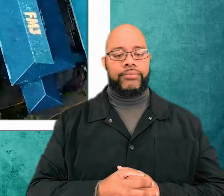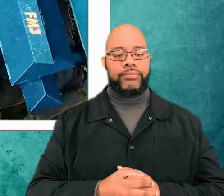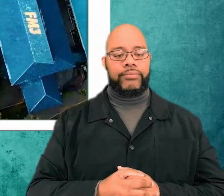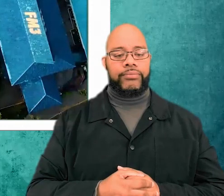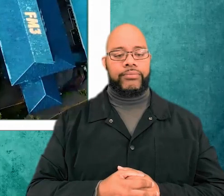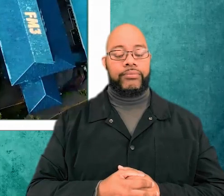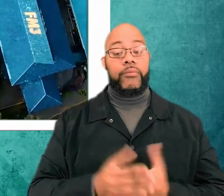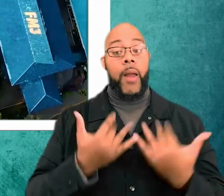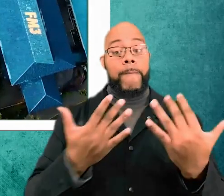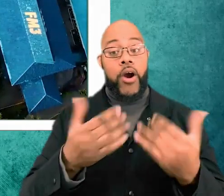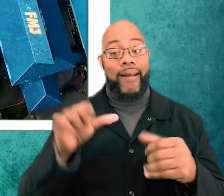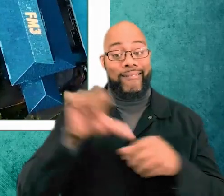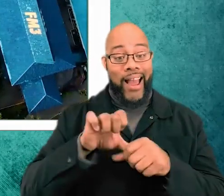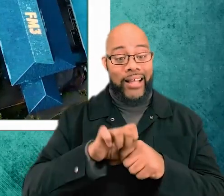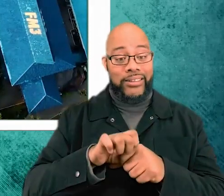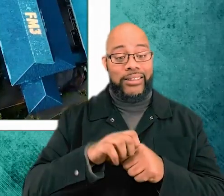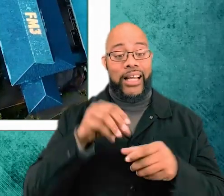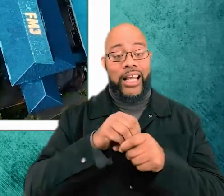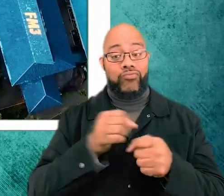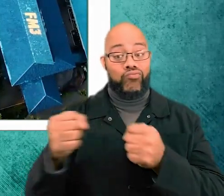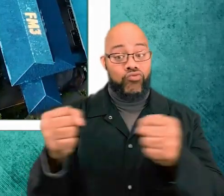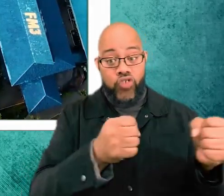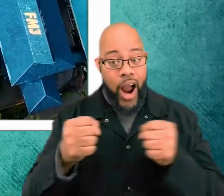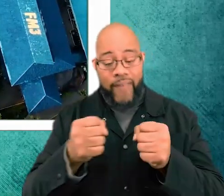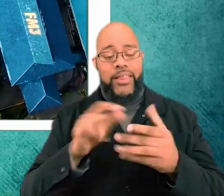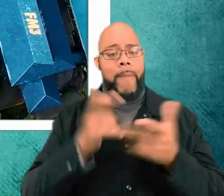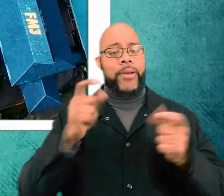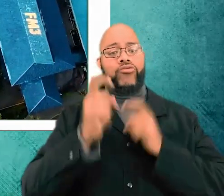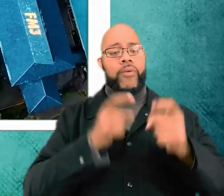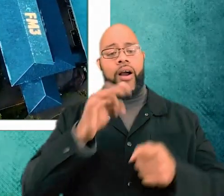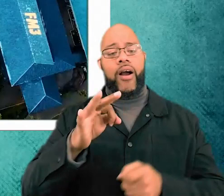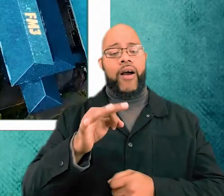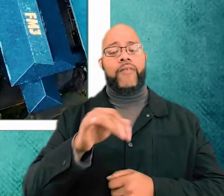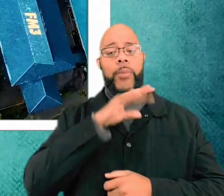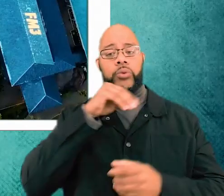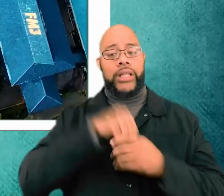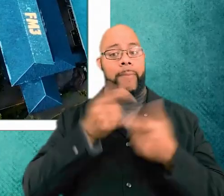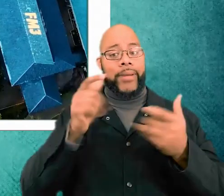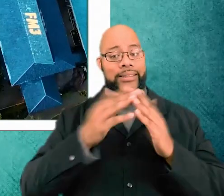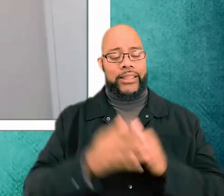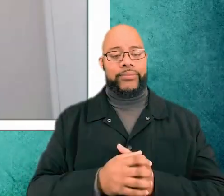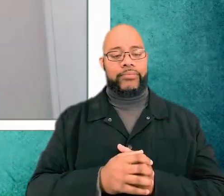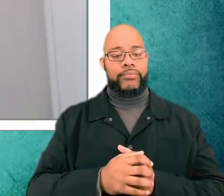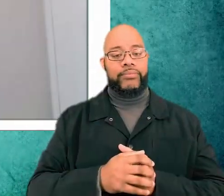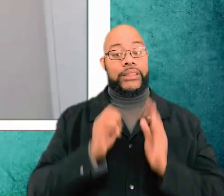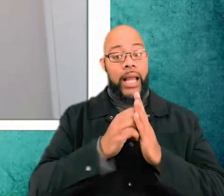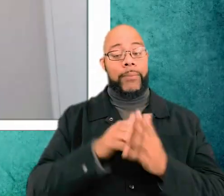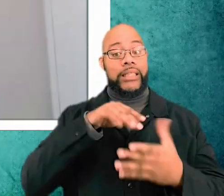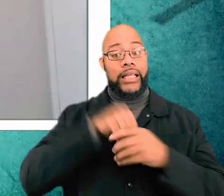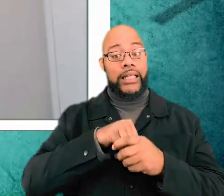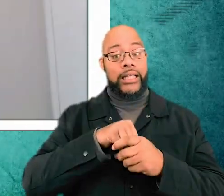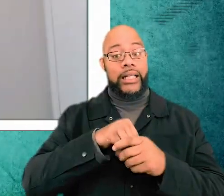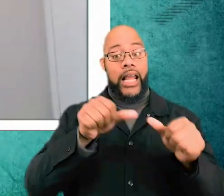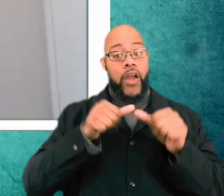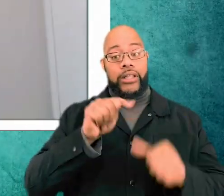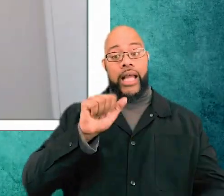The burning of fossil fuels and mobile sources is the largest contributor of nitrogen pollutants in big cities. For example, a study conducted in the area